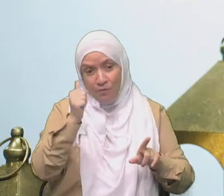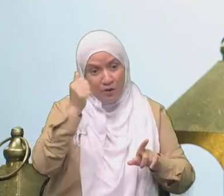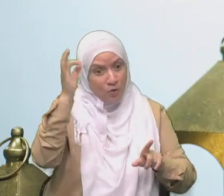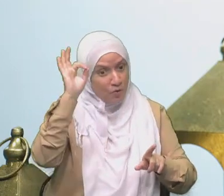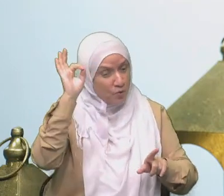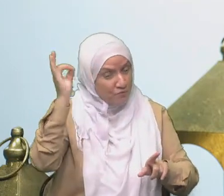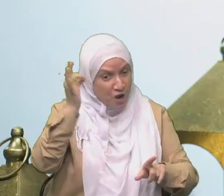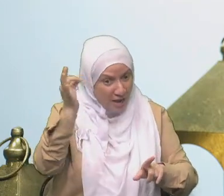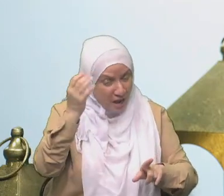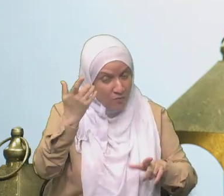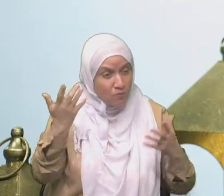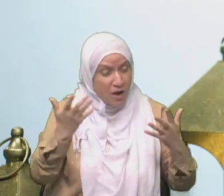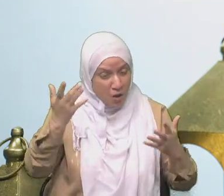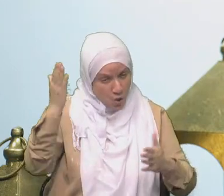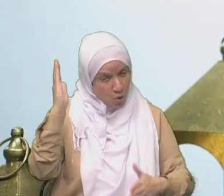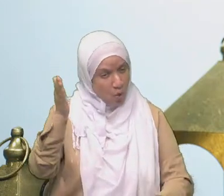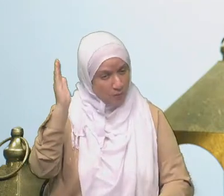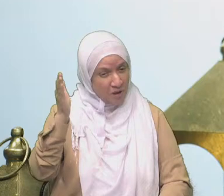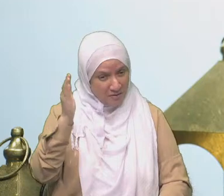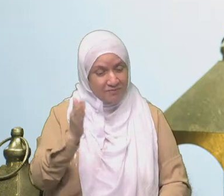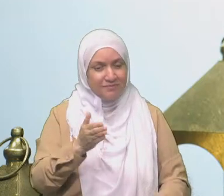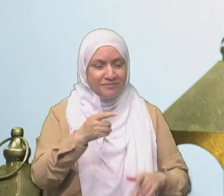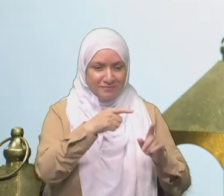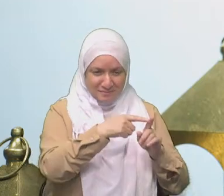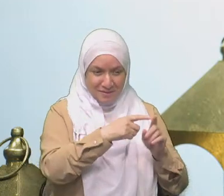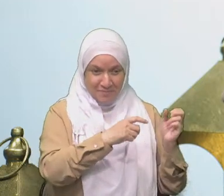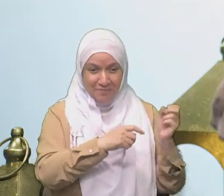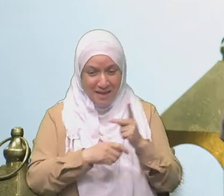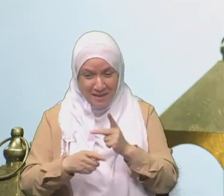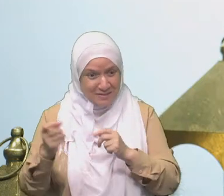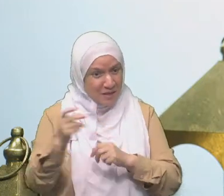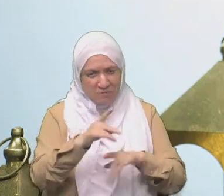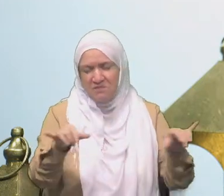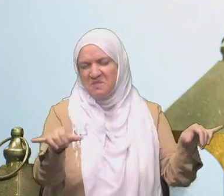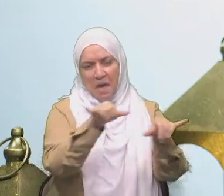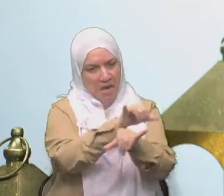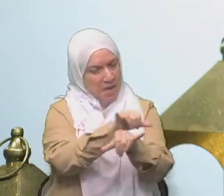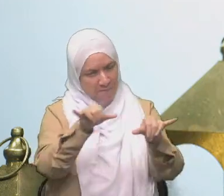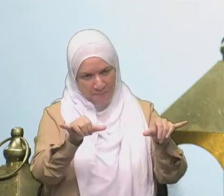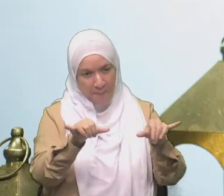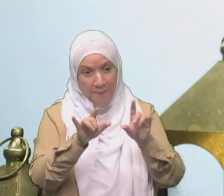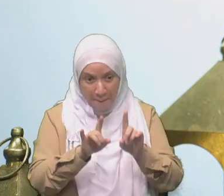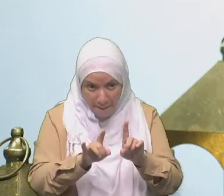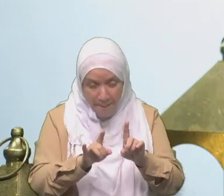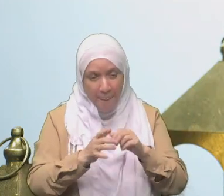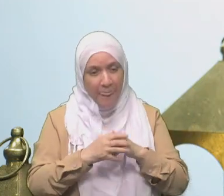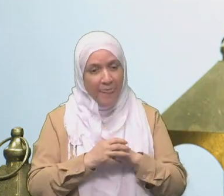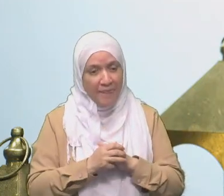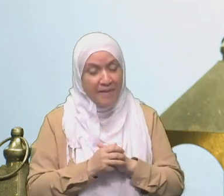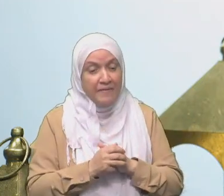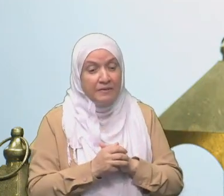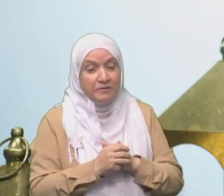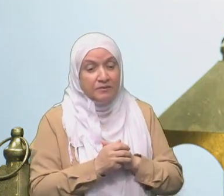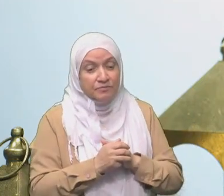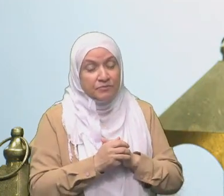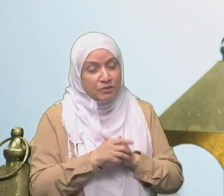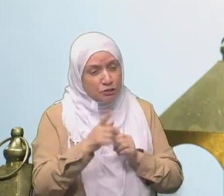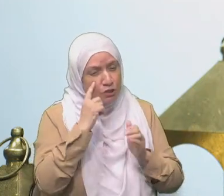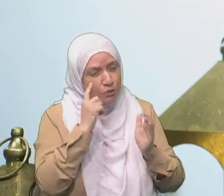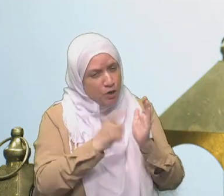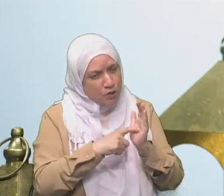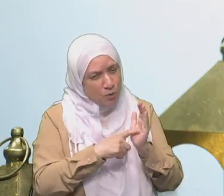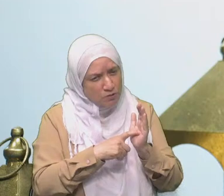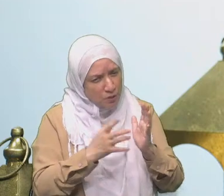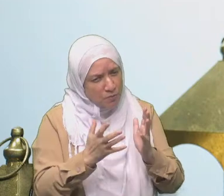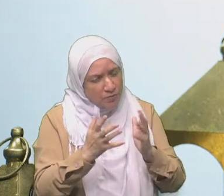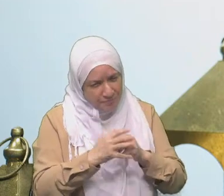seeing that now coming into the Muslim community as well. And subhanAllah, the same, you'll find, I mean, we live in a society that's dominated by these